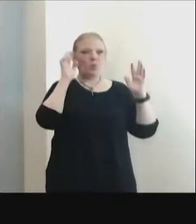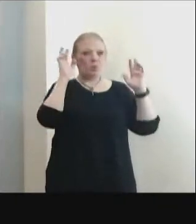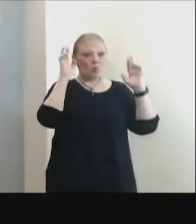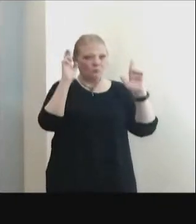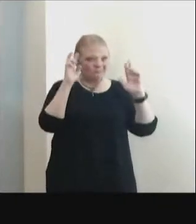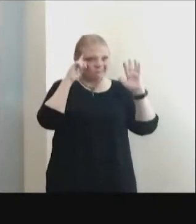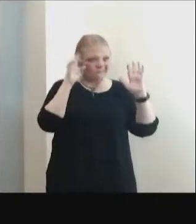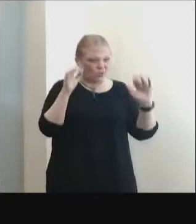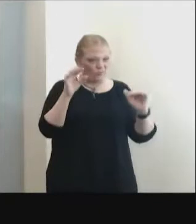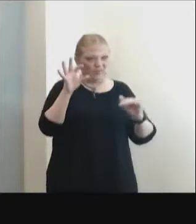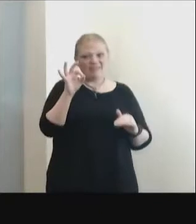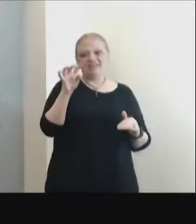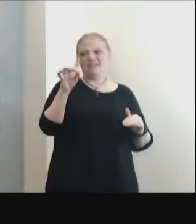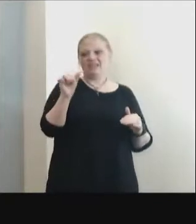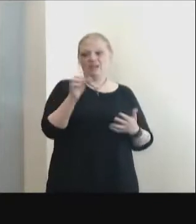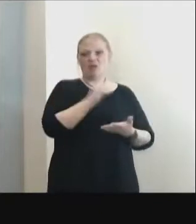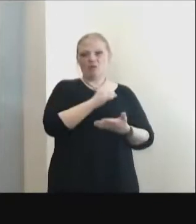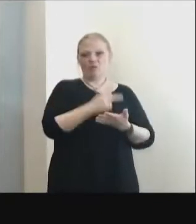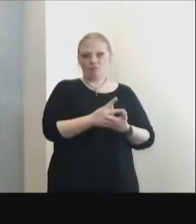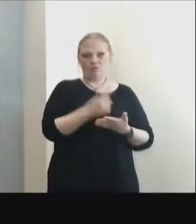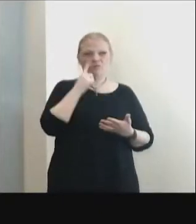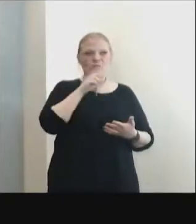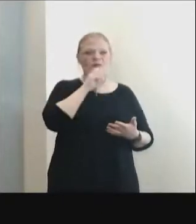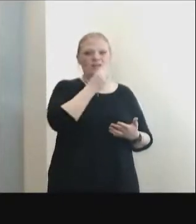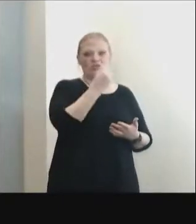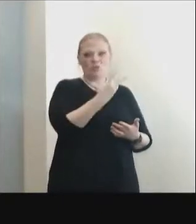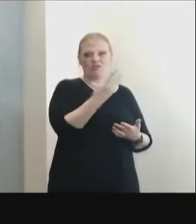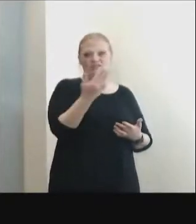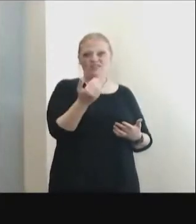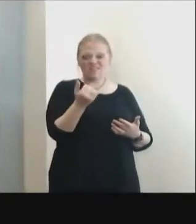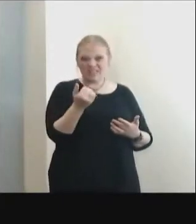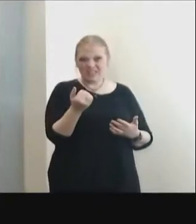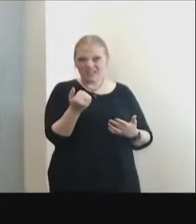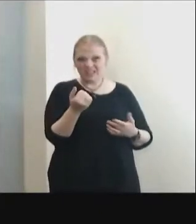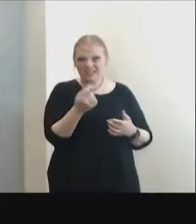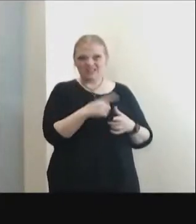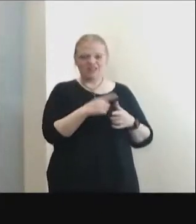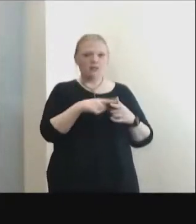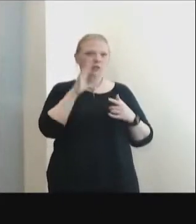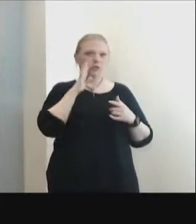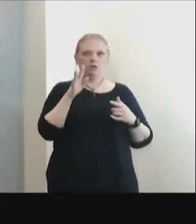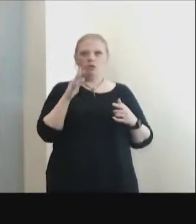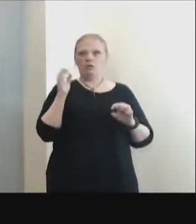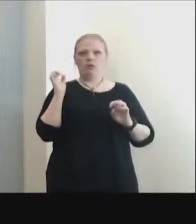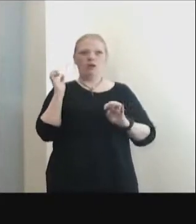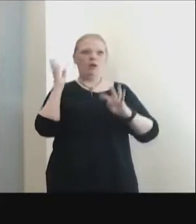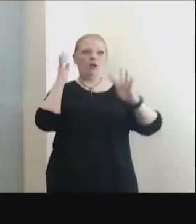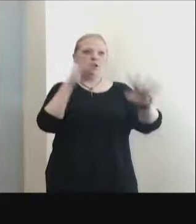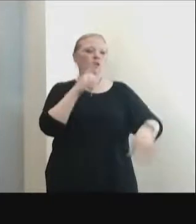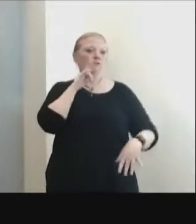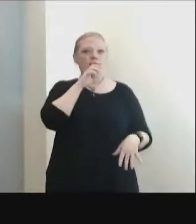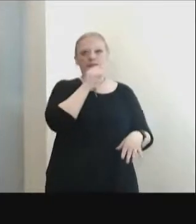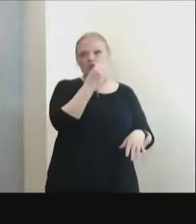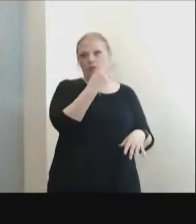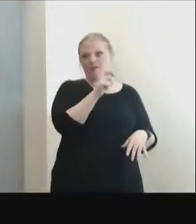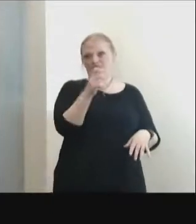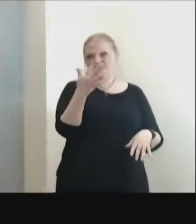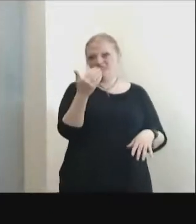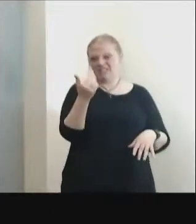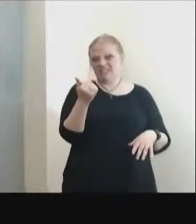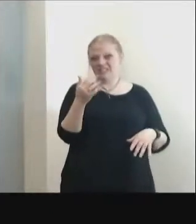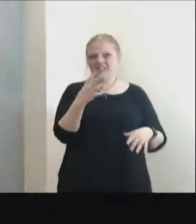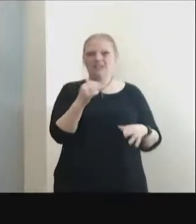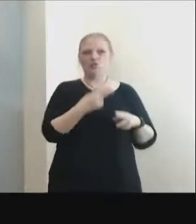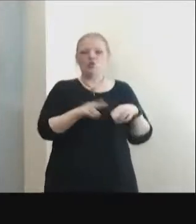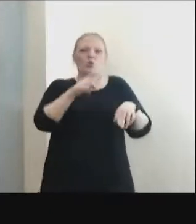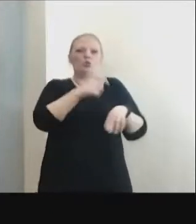that the FDA approves Pfizer for 12 to 15-year-olds, which then, of course, there'll be a mad rush to do a lot of 12 to 15-year-olds. And it has a